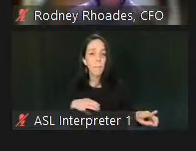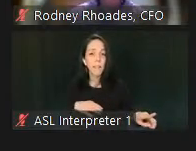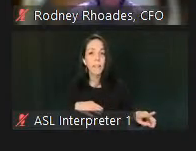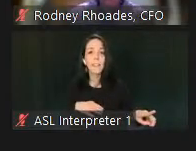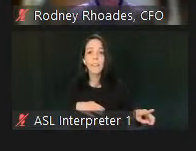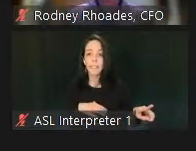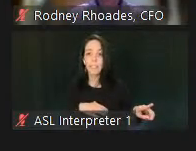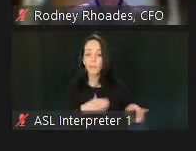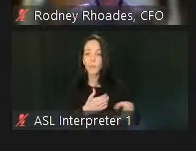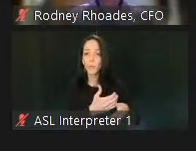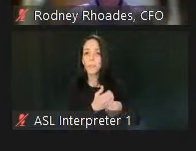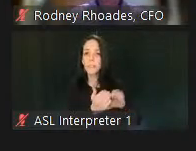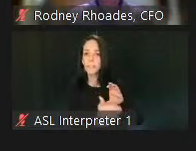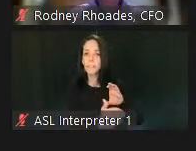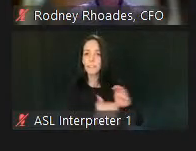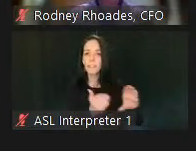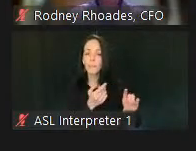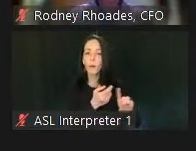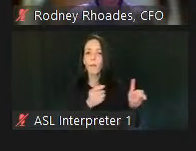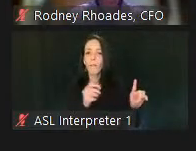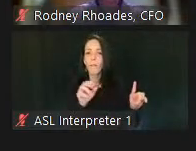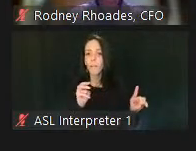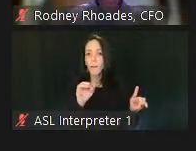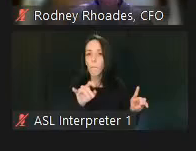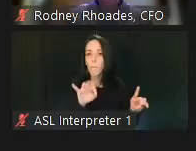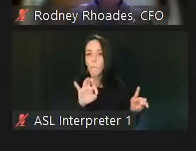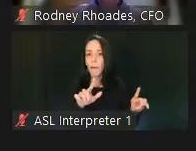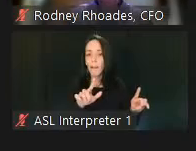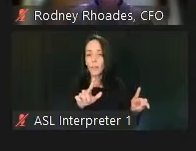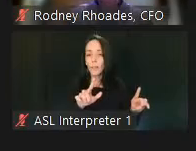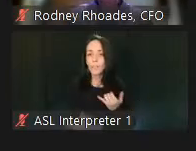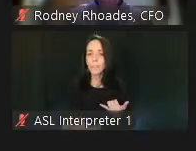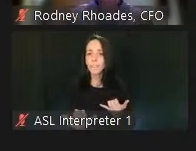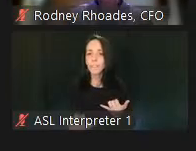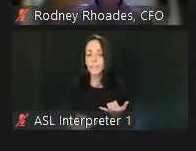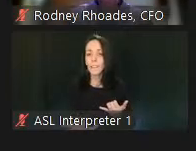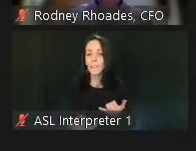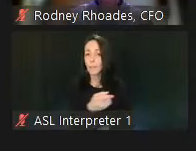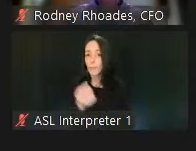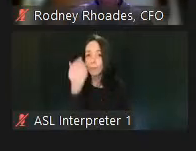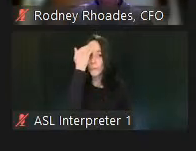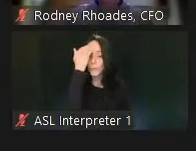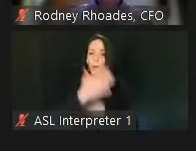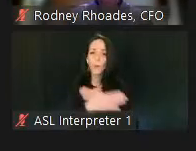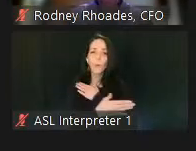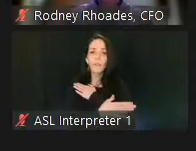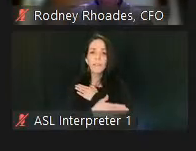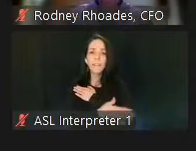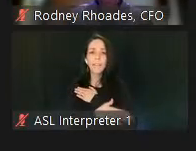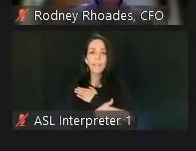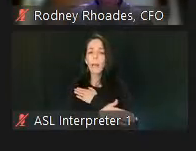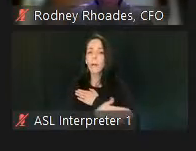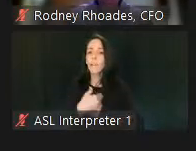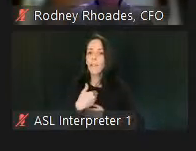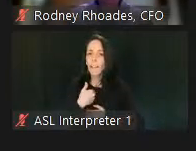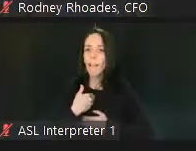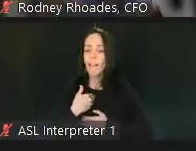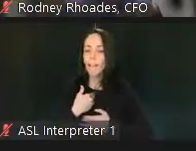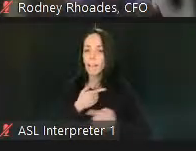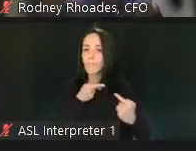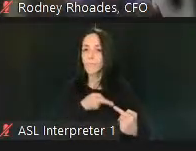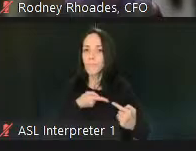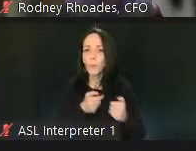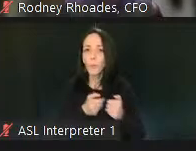from Michael earlier today. As you may know, the county experienced some difficulties with our